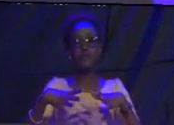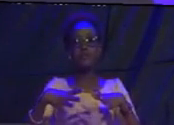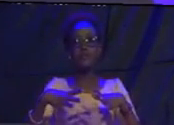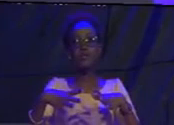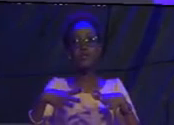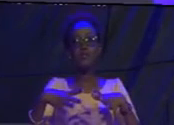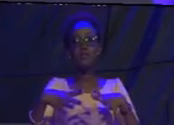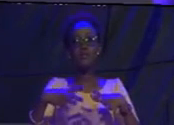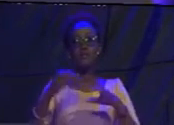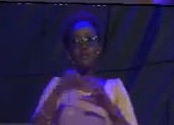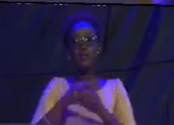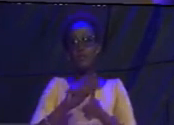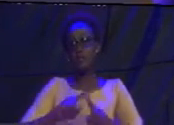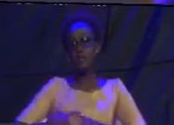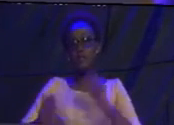2011